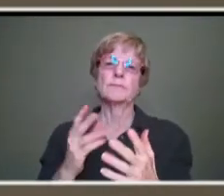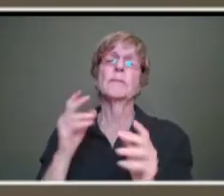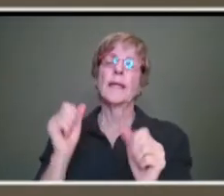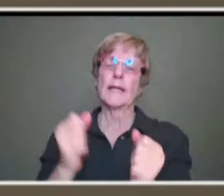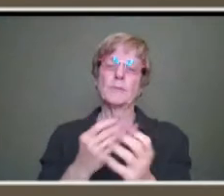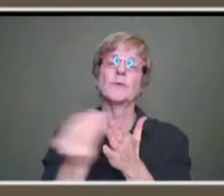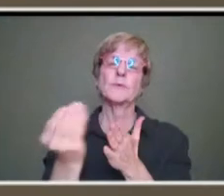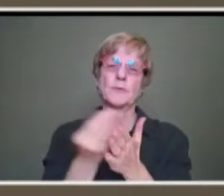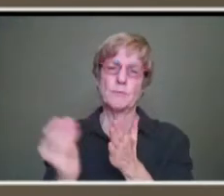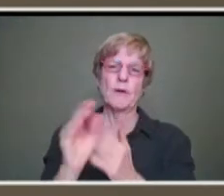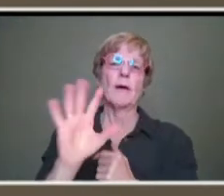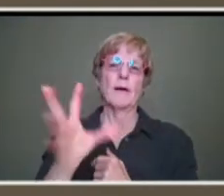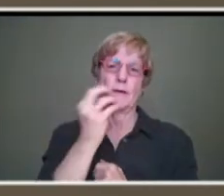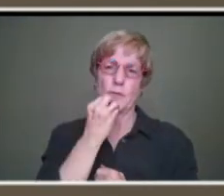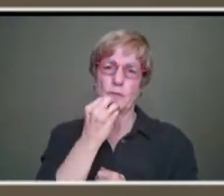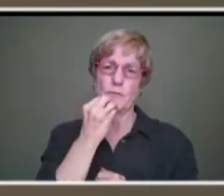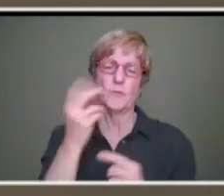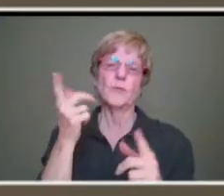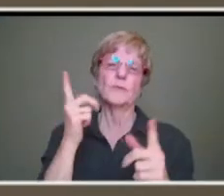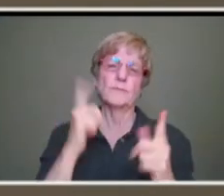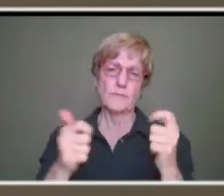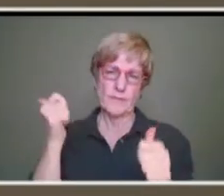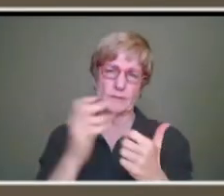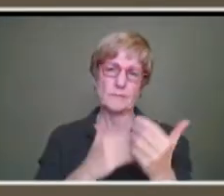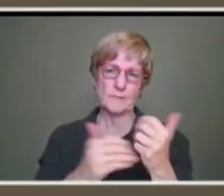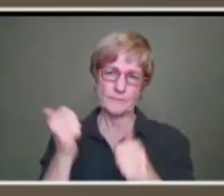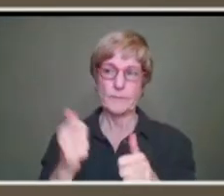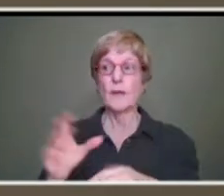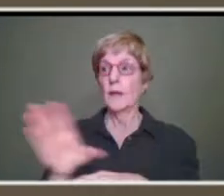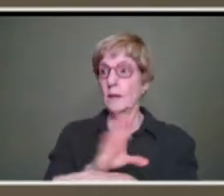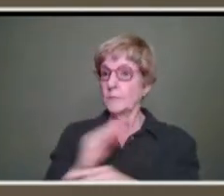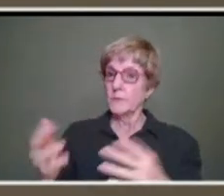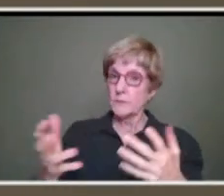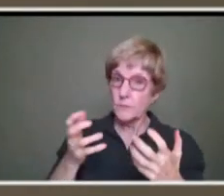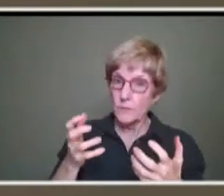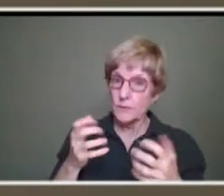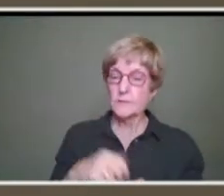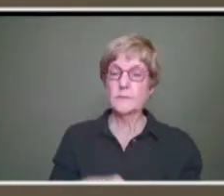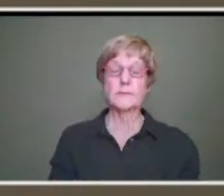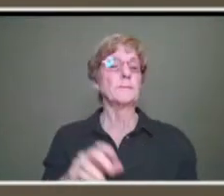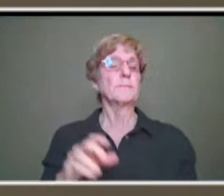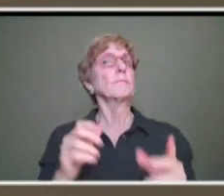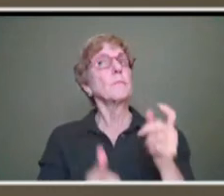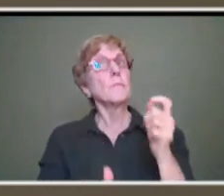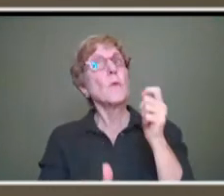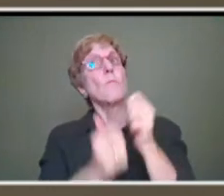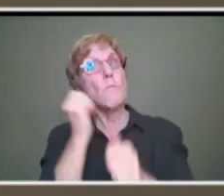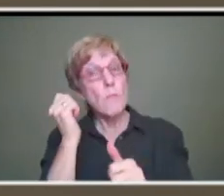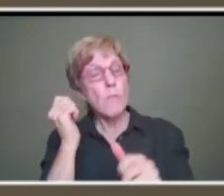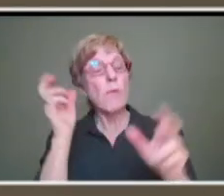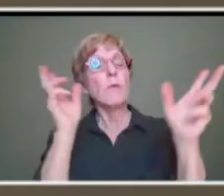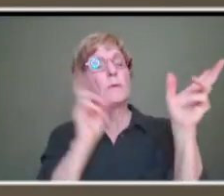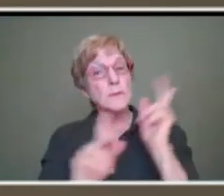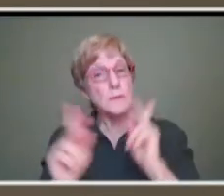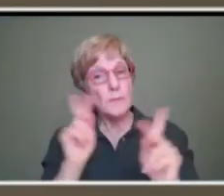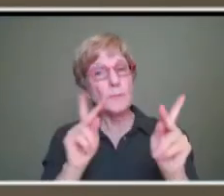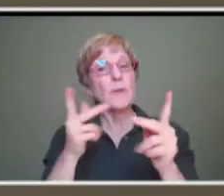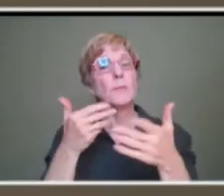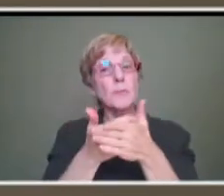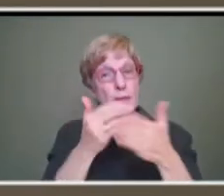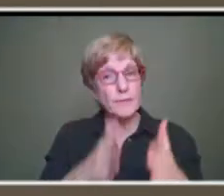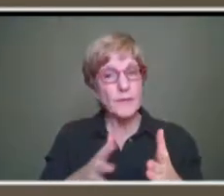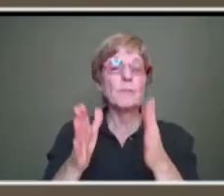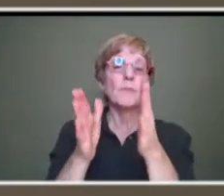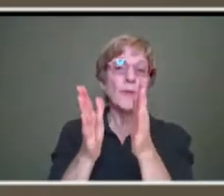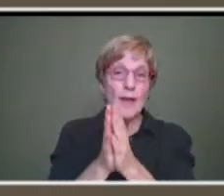quickly so in the end this is what the business wants this is what the vast majorities of the organized neighborhoods asked us